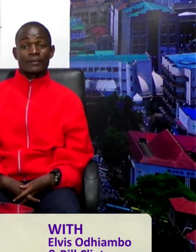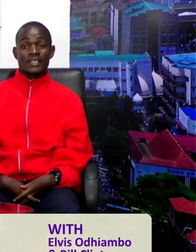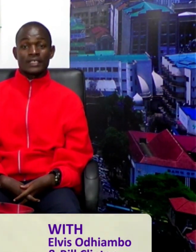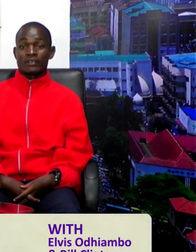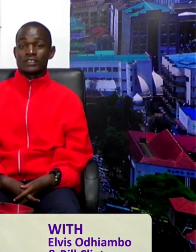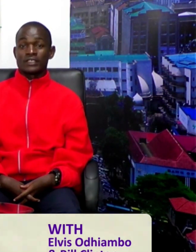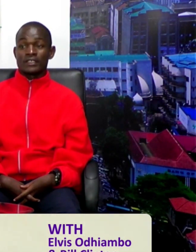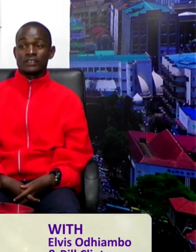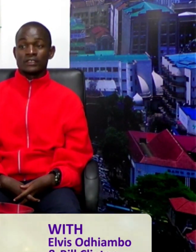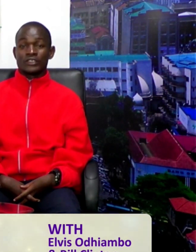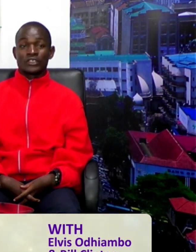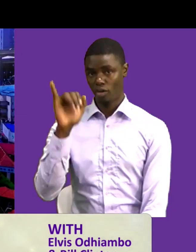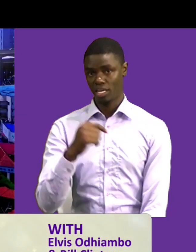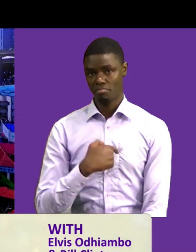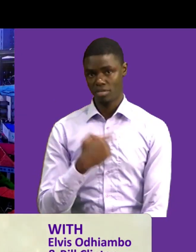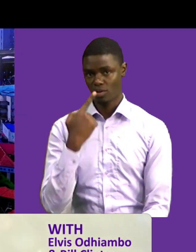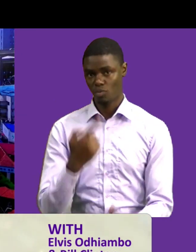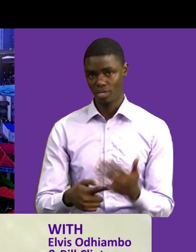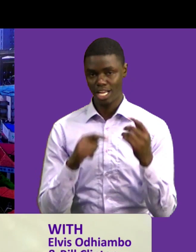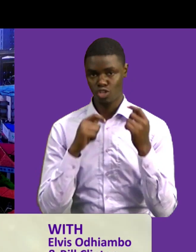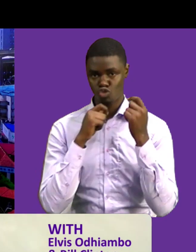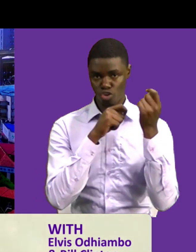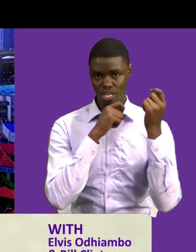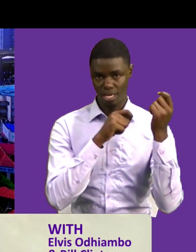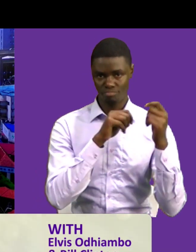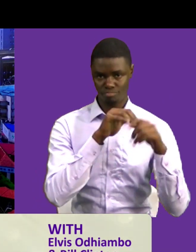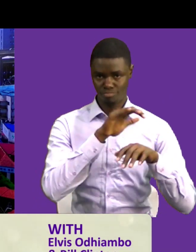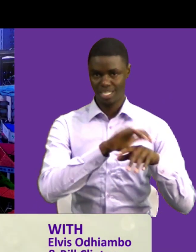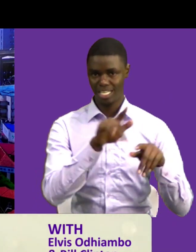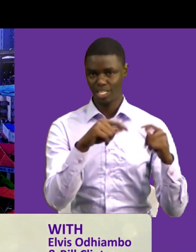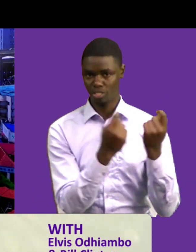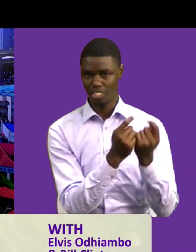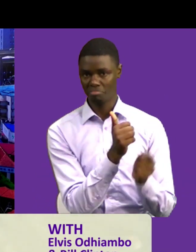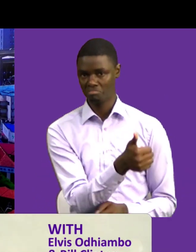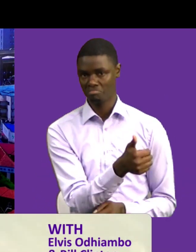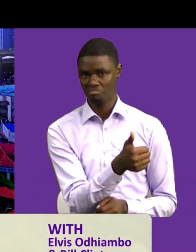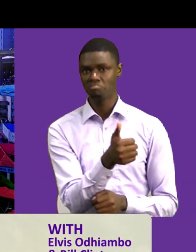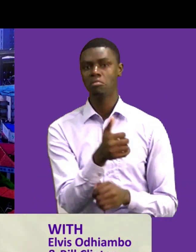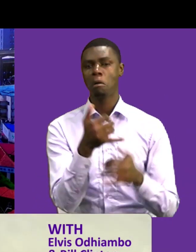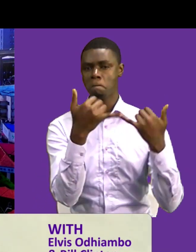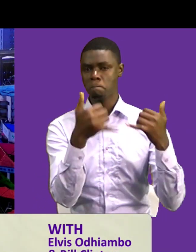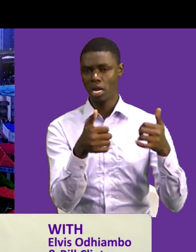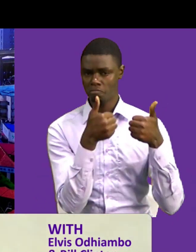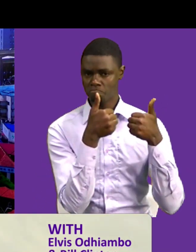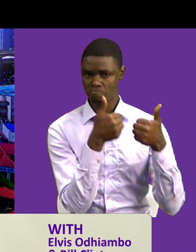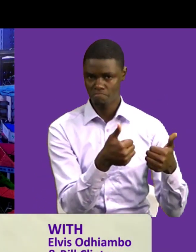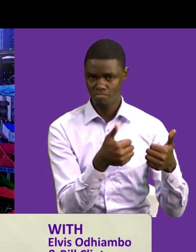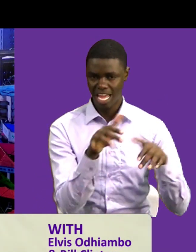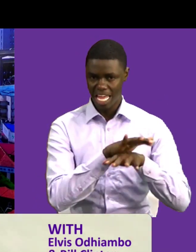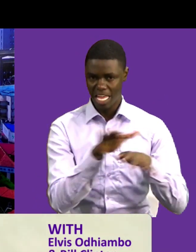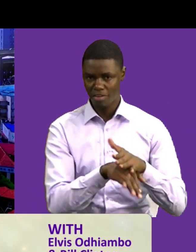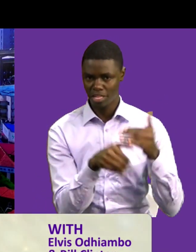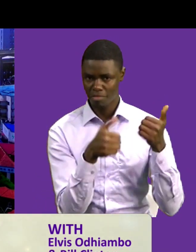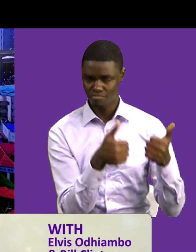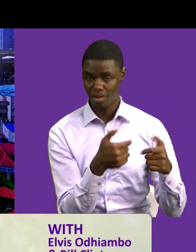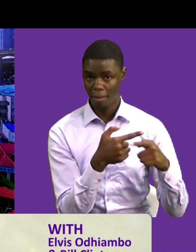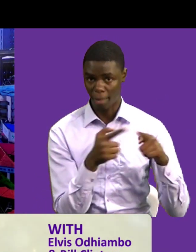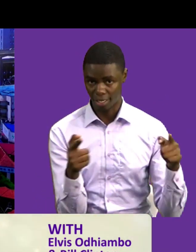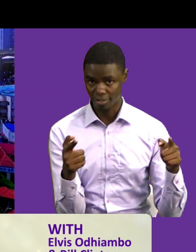For that matter, I will say Nzoia first is a good team. They have good players. Everything is set,